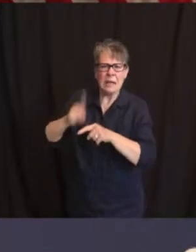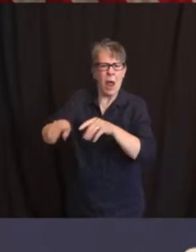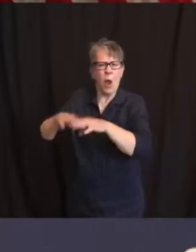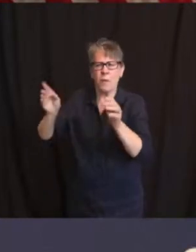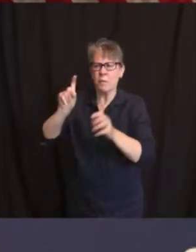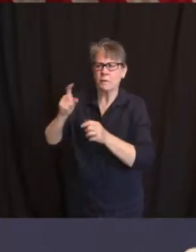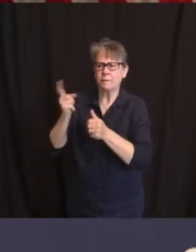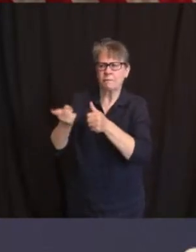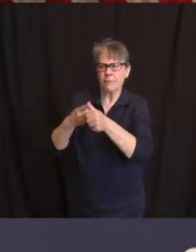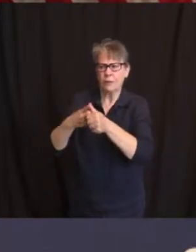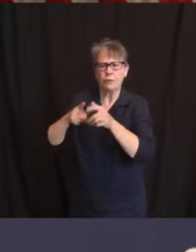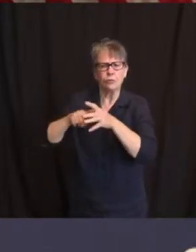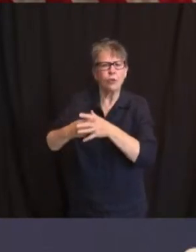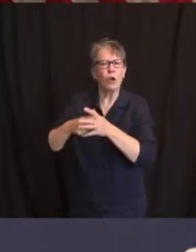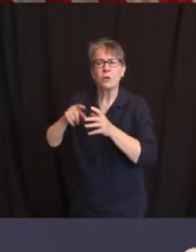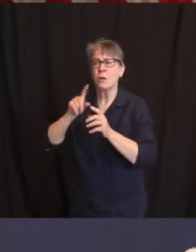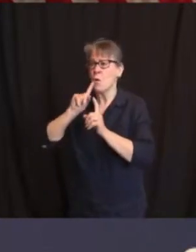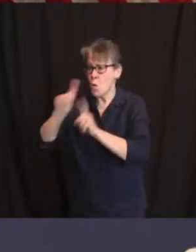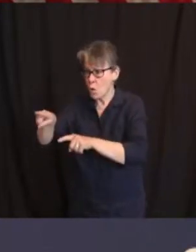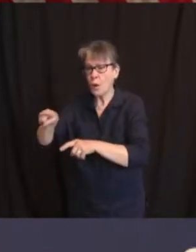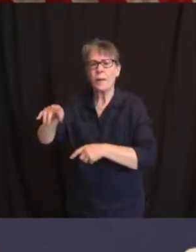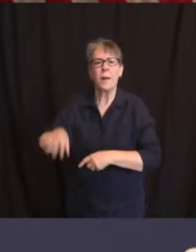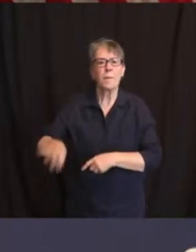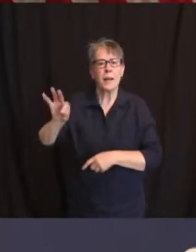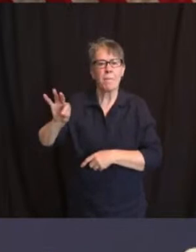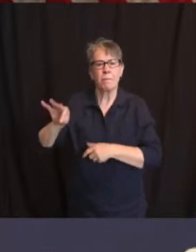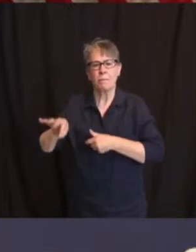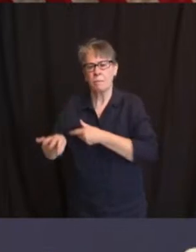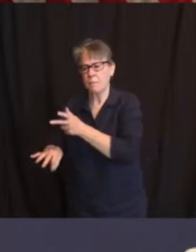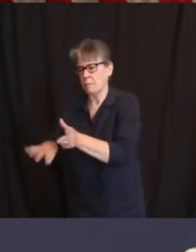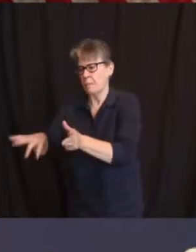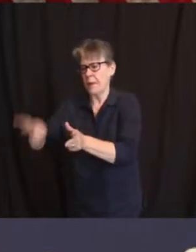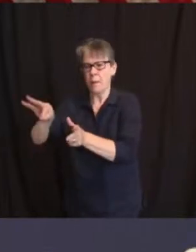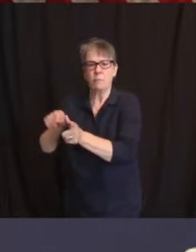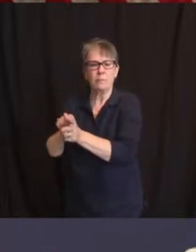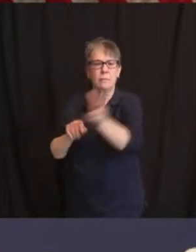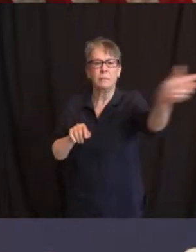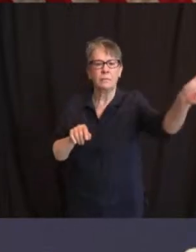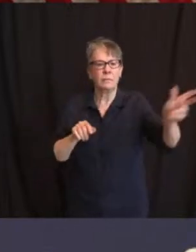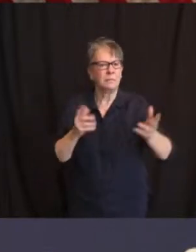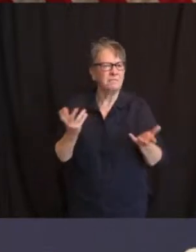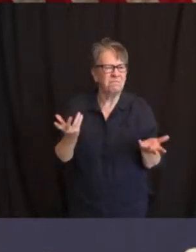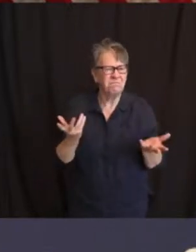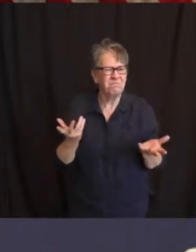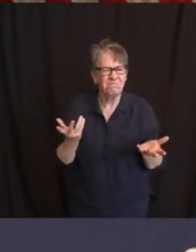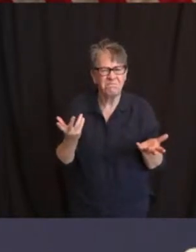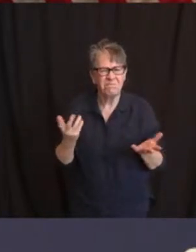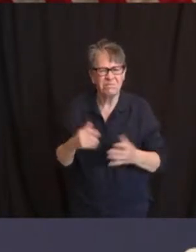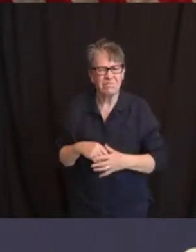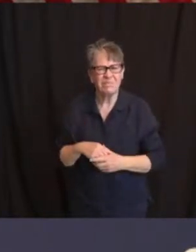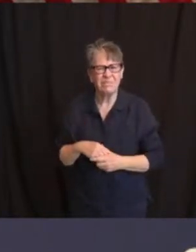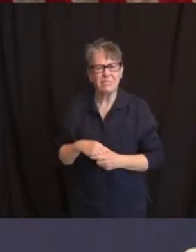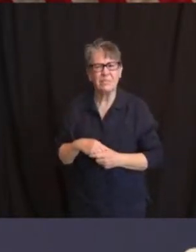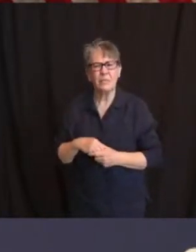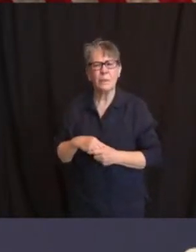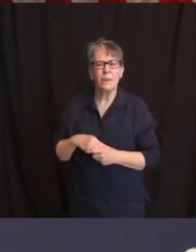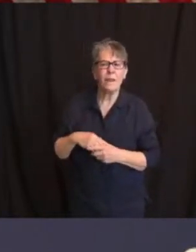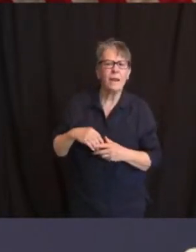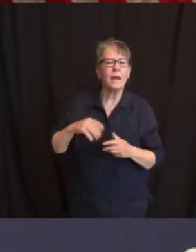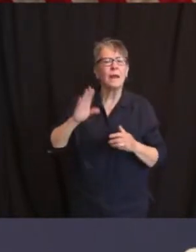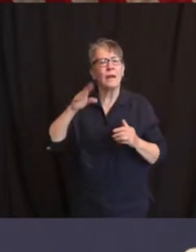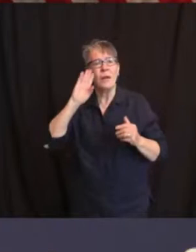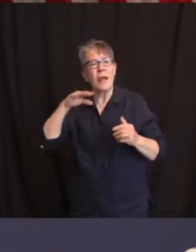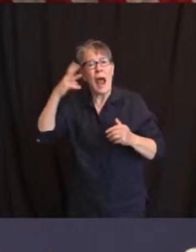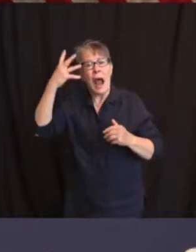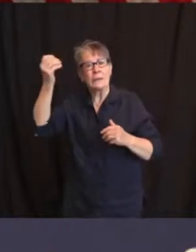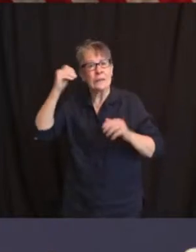warmer, seem to be unhappy about this or that. You've got lawmakers raising points. You've got petitions to